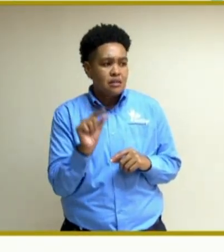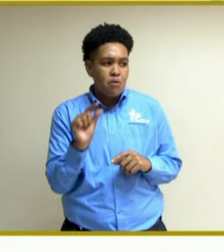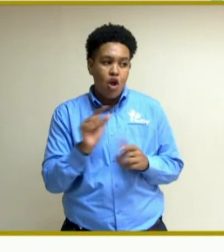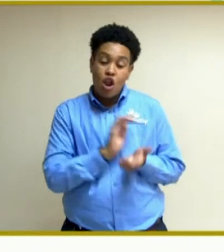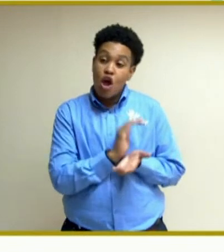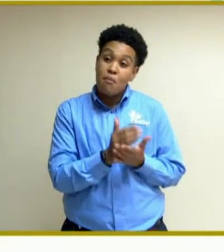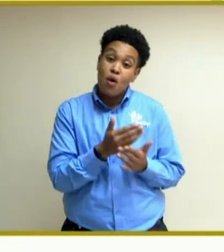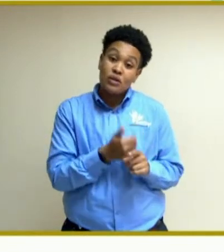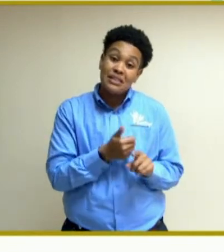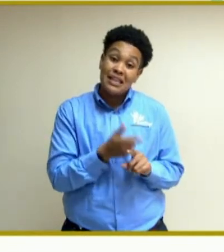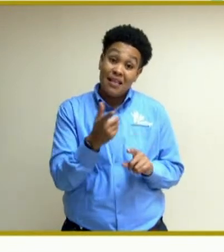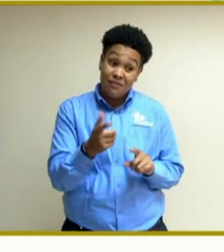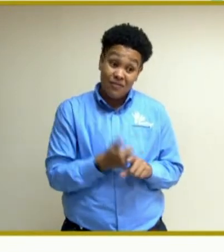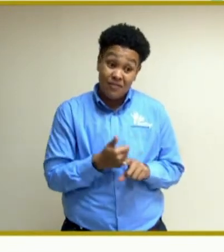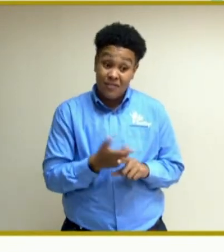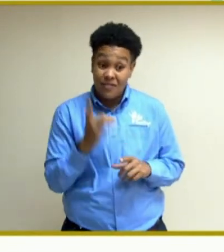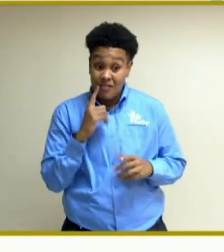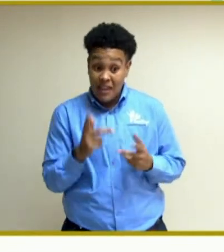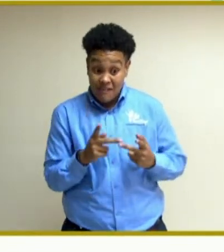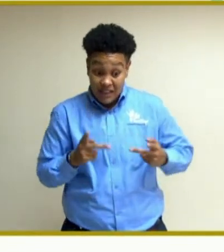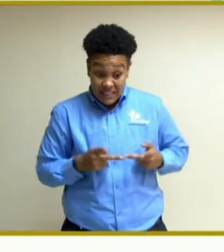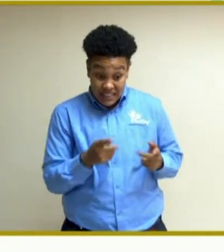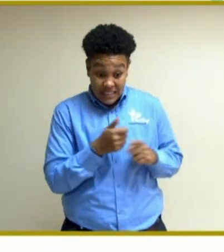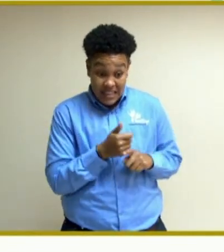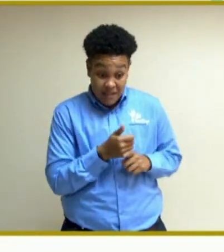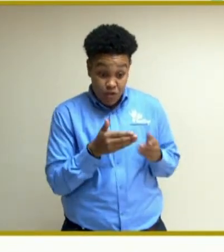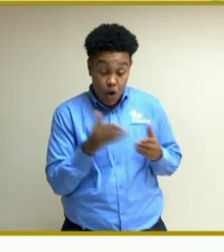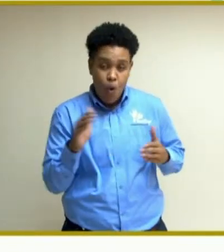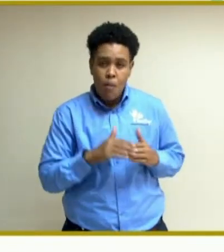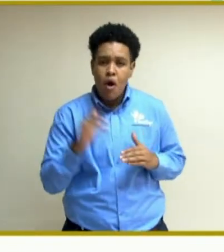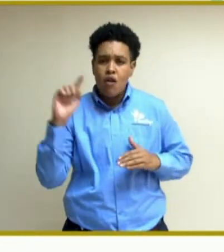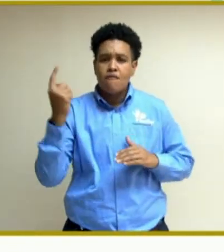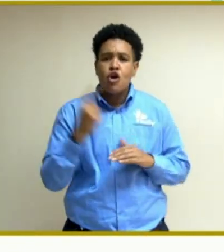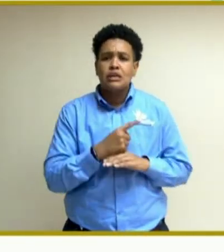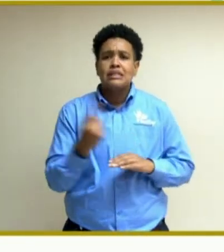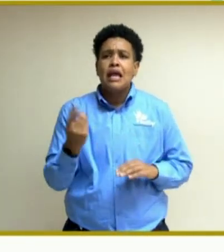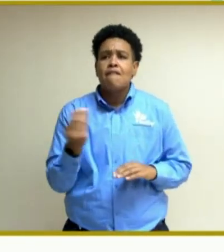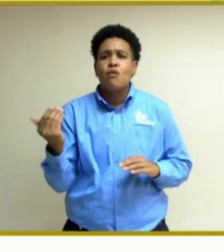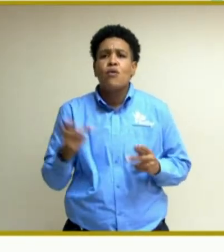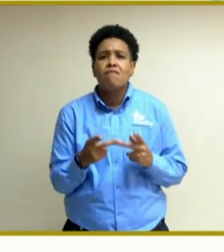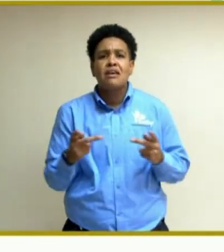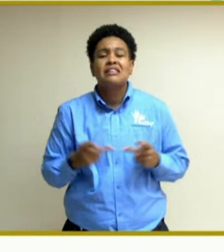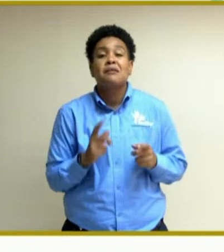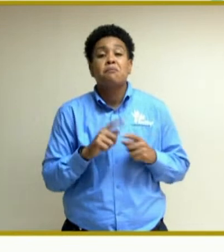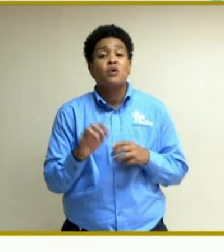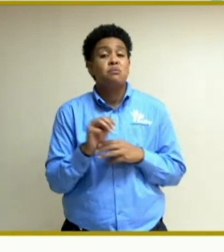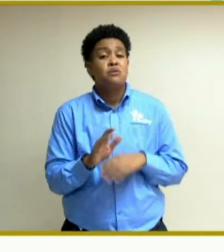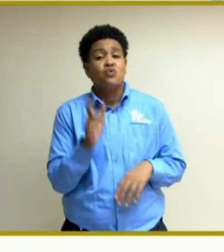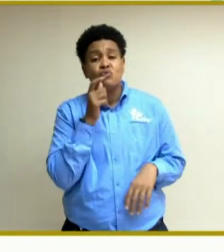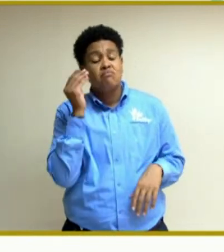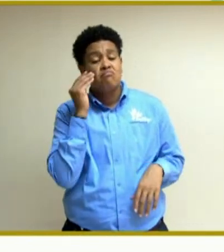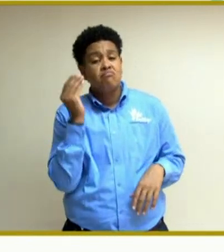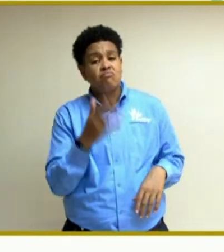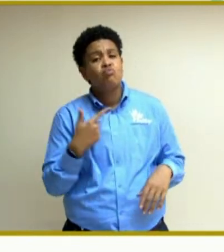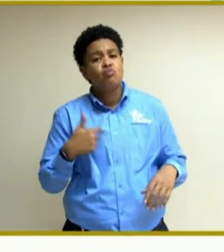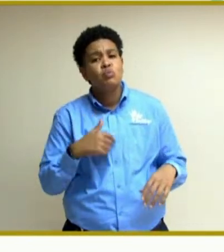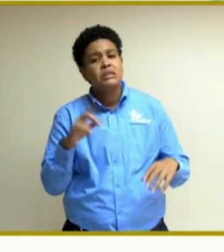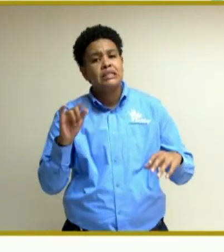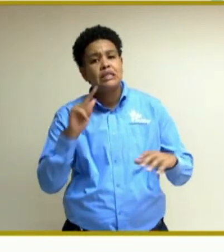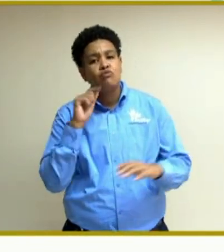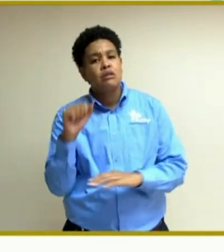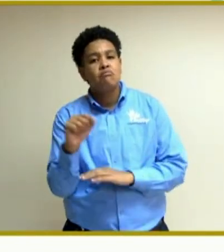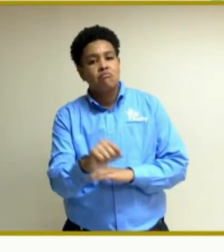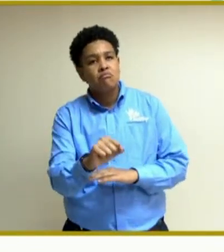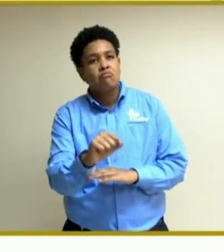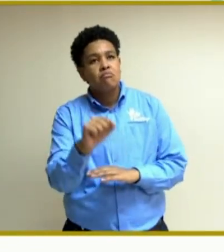amount of facilities being open on the first day, but as Minister indicated, we did exceed